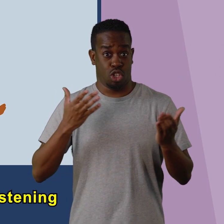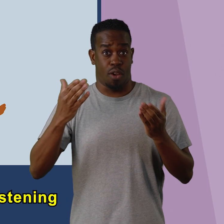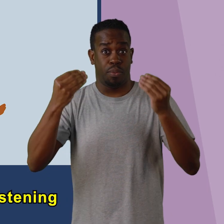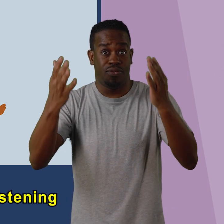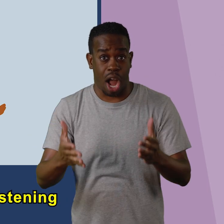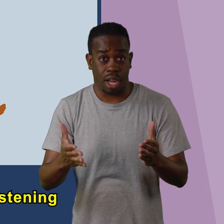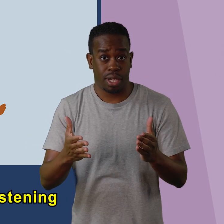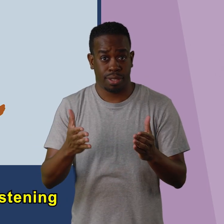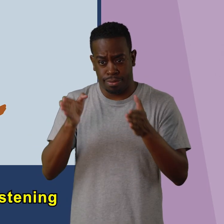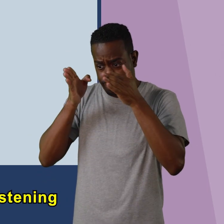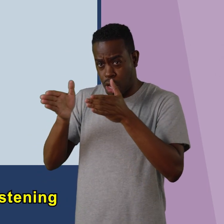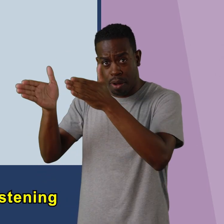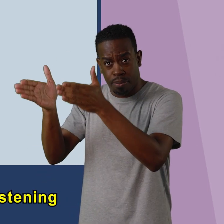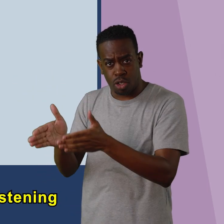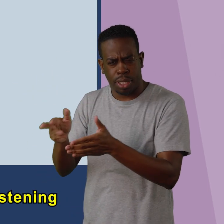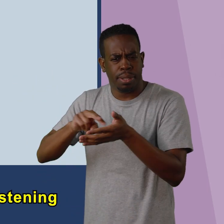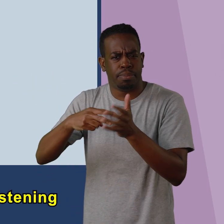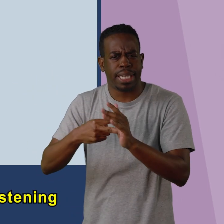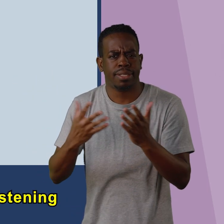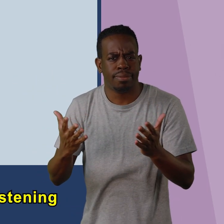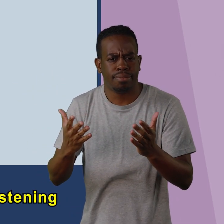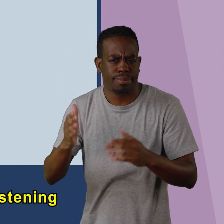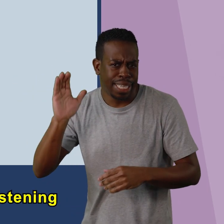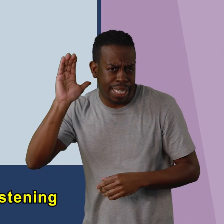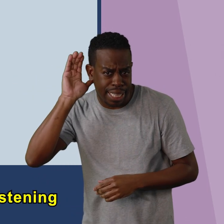conversations. As a service provider, being